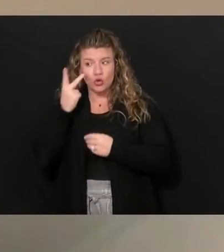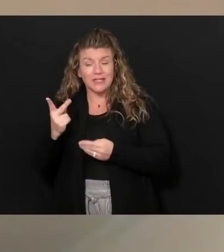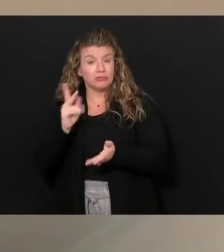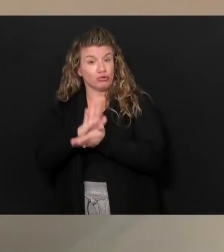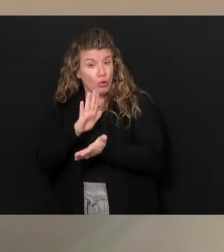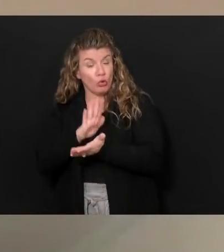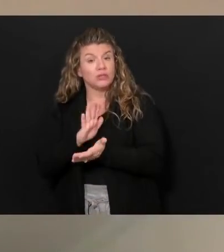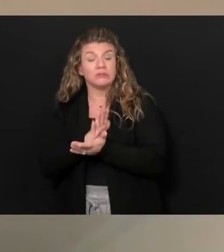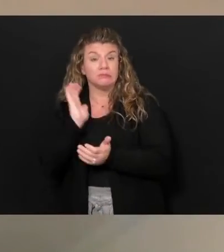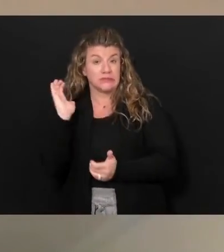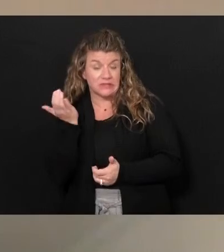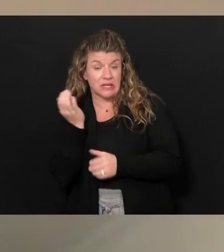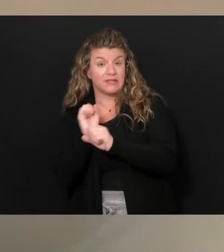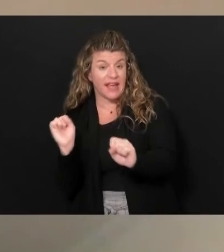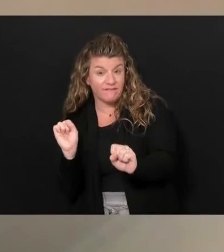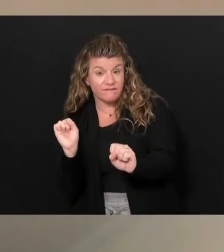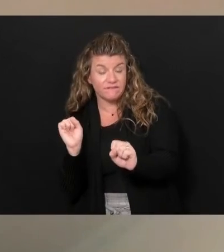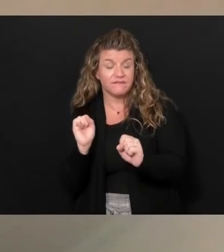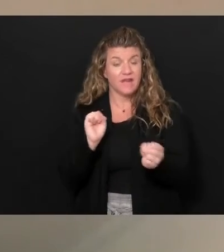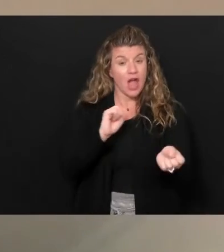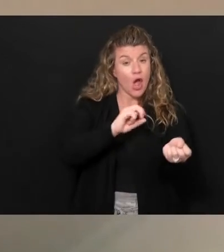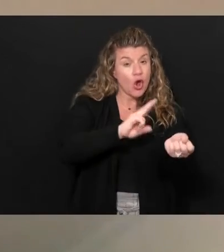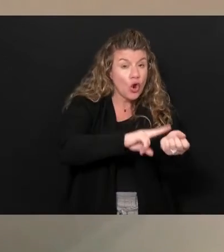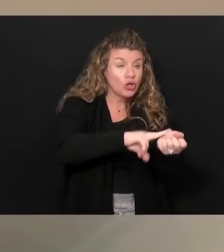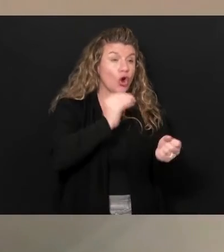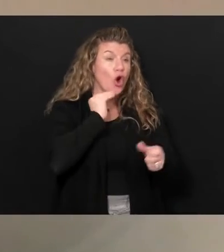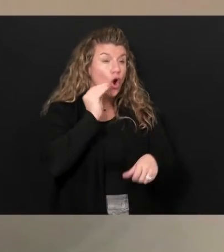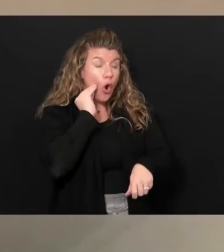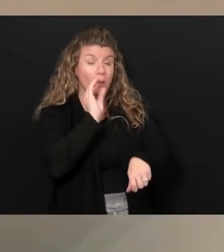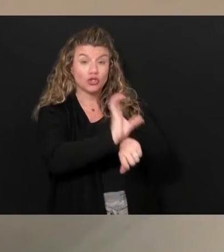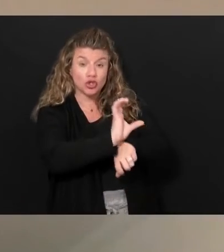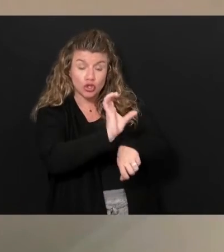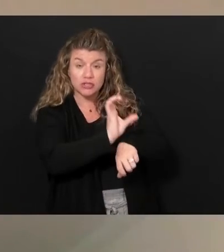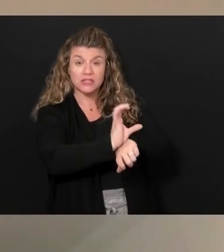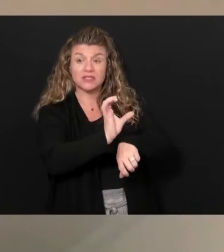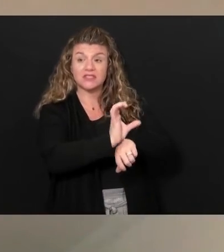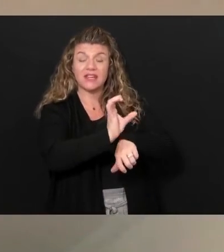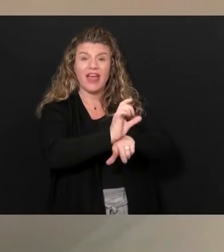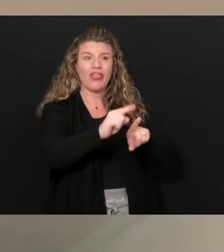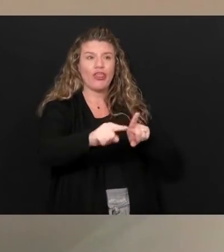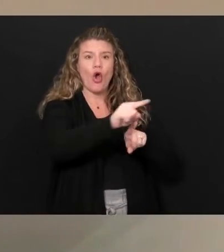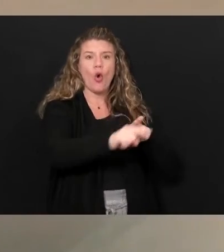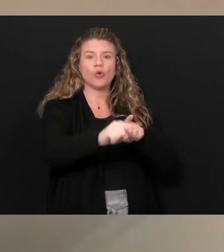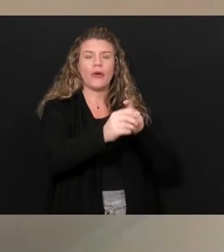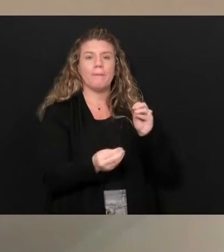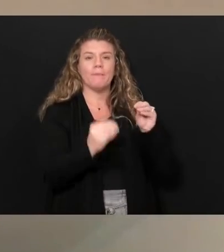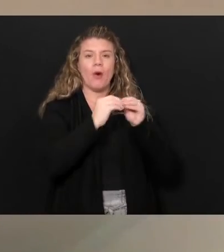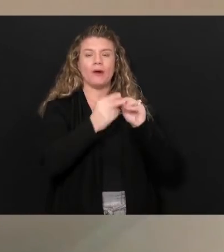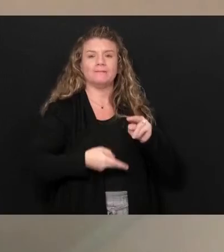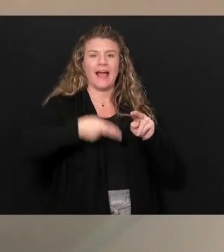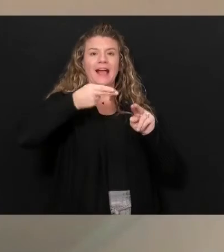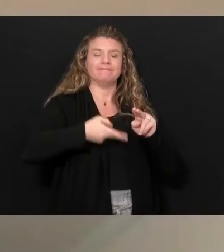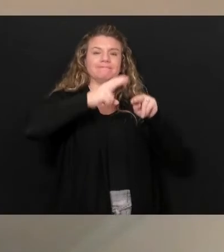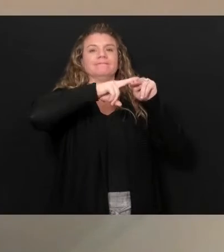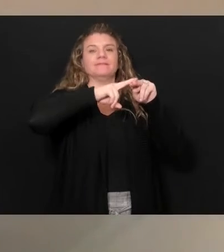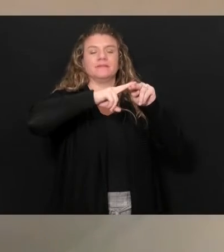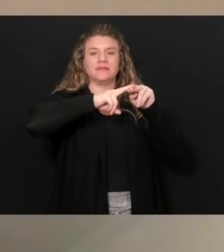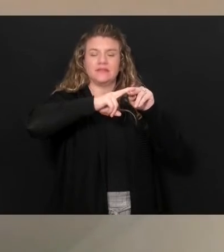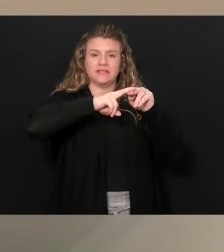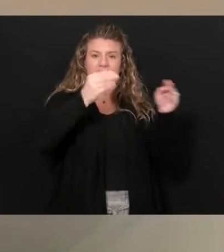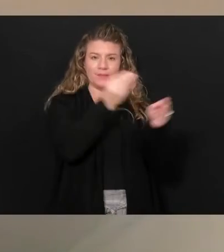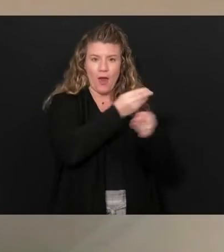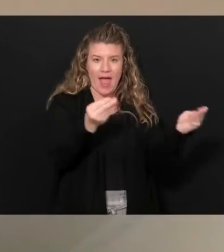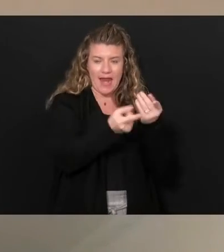safe, and nursing homes and churches and some other places are places that have much higher rates of